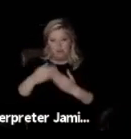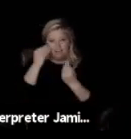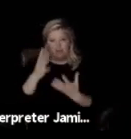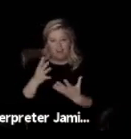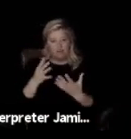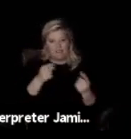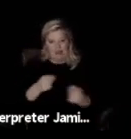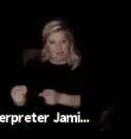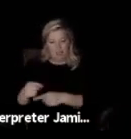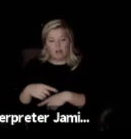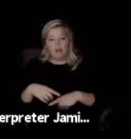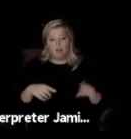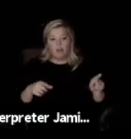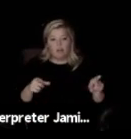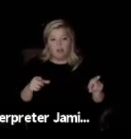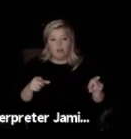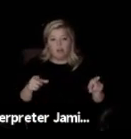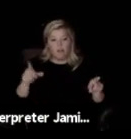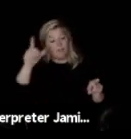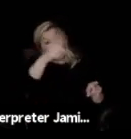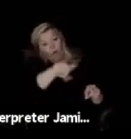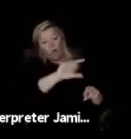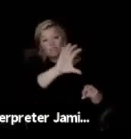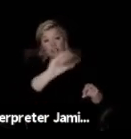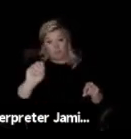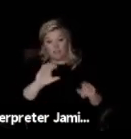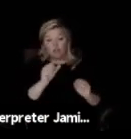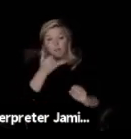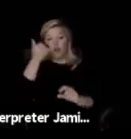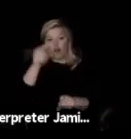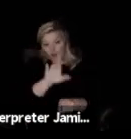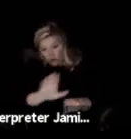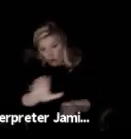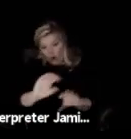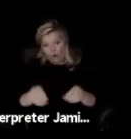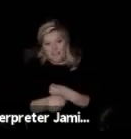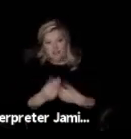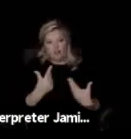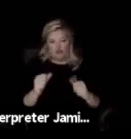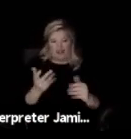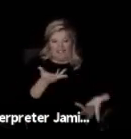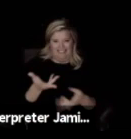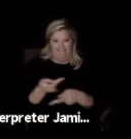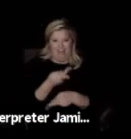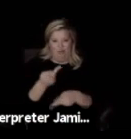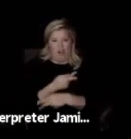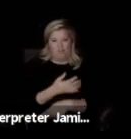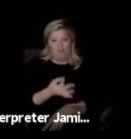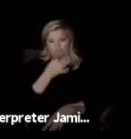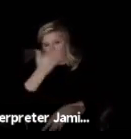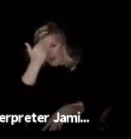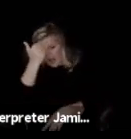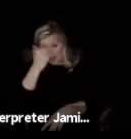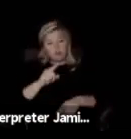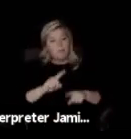They could have been ringing your phone for expertise, and for some of you, they may have. But for some others, they didn't